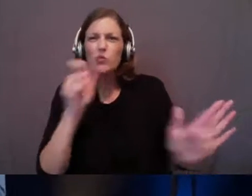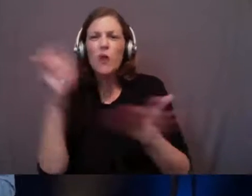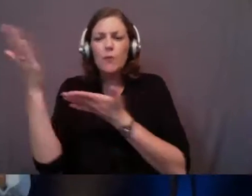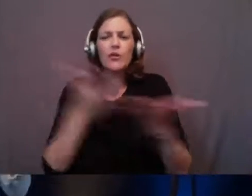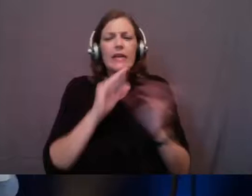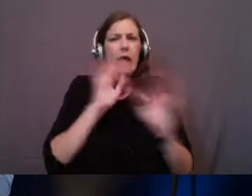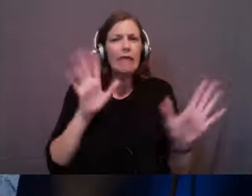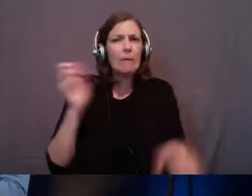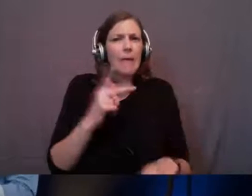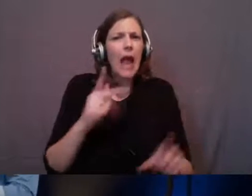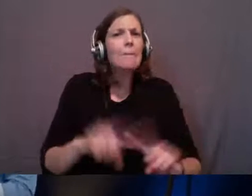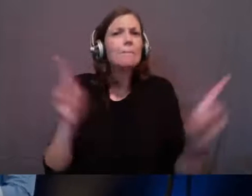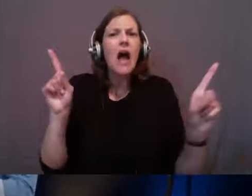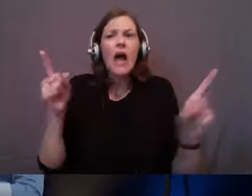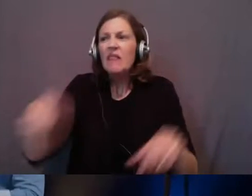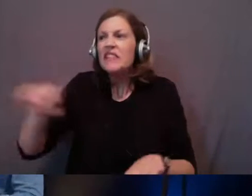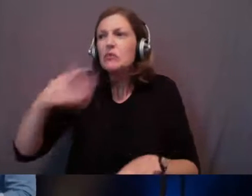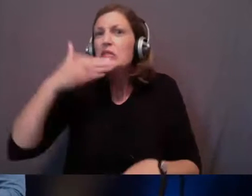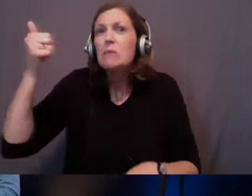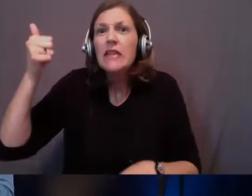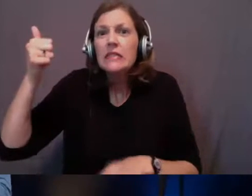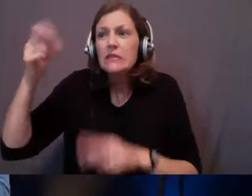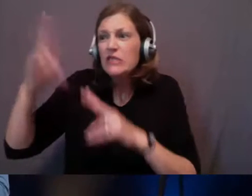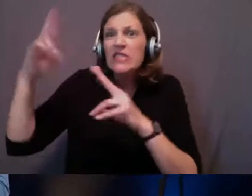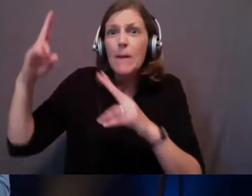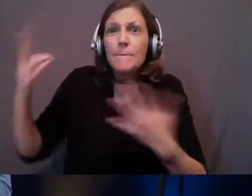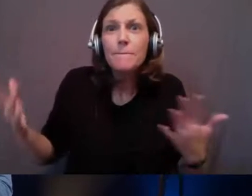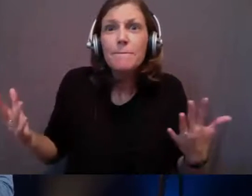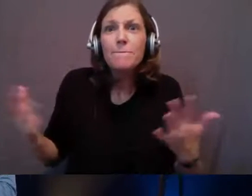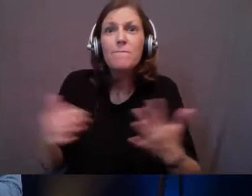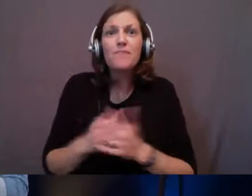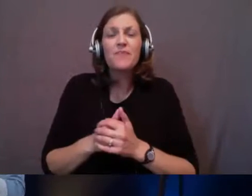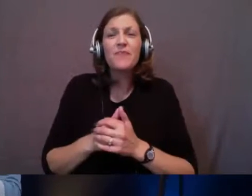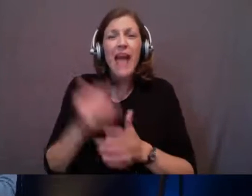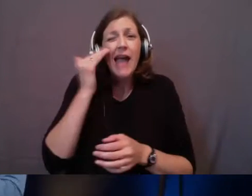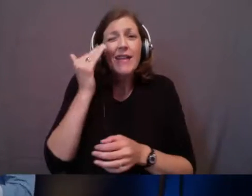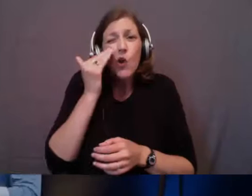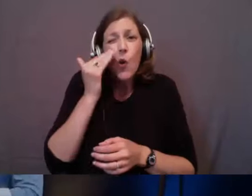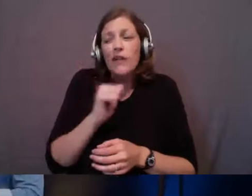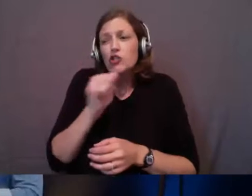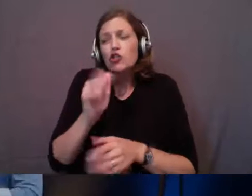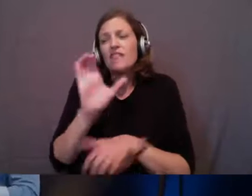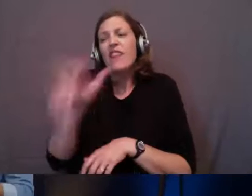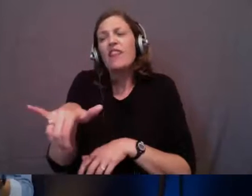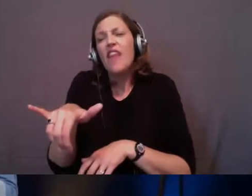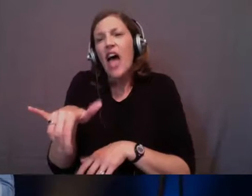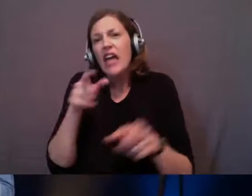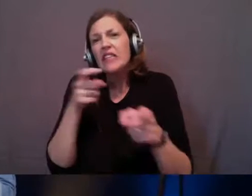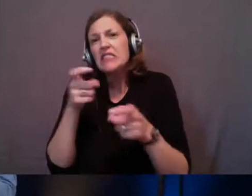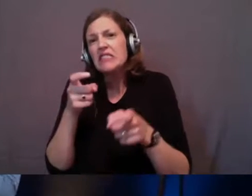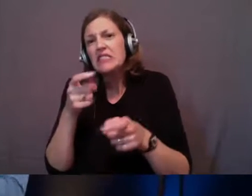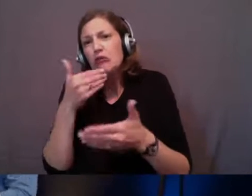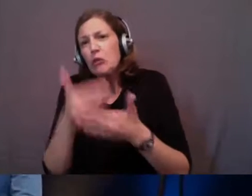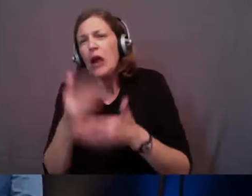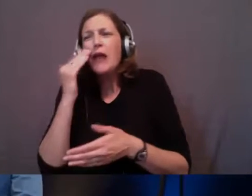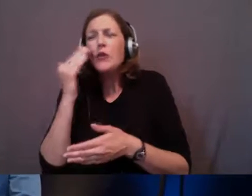back, but this was the best of the best. I know I shouldn't have done that deal at work. I knew we took more money